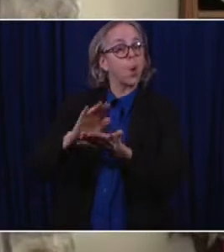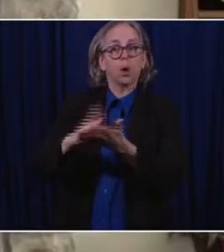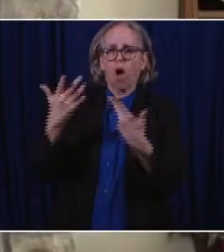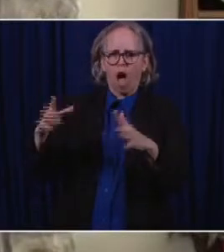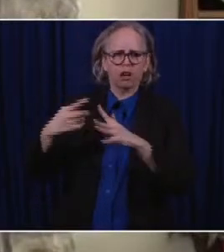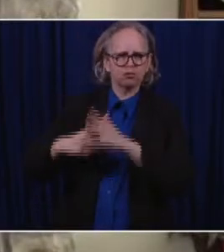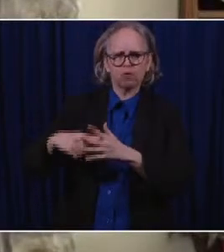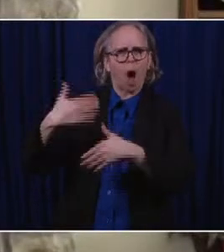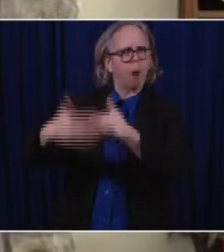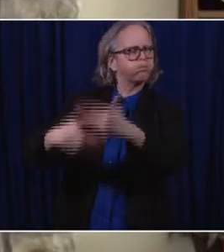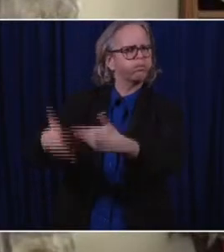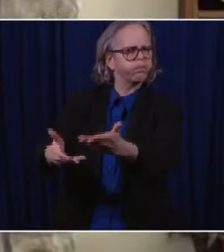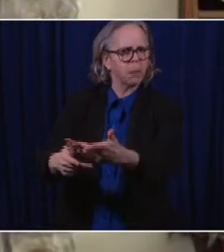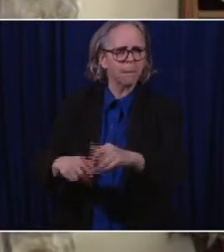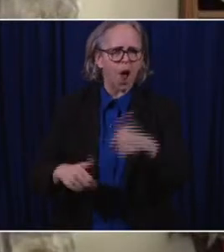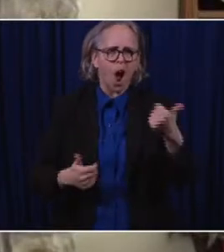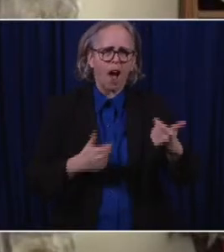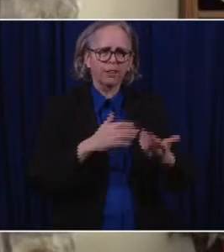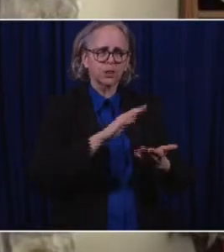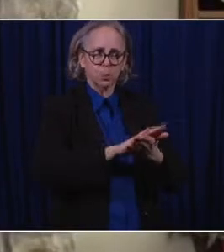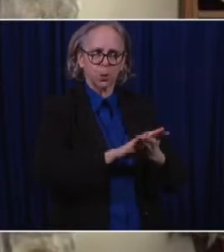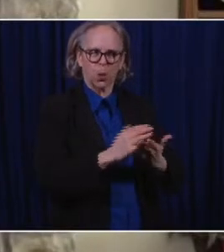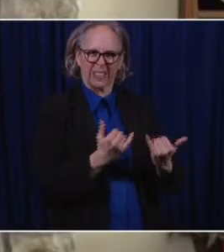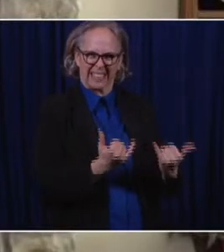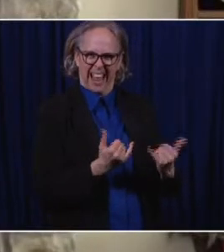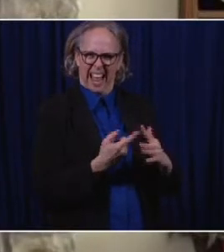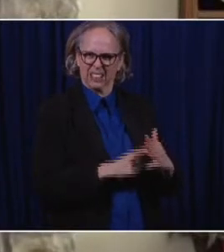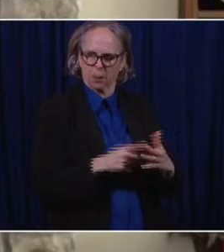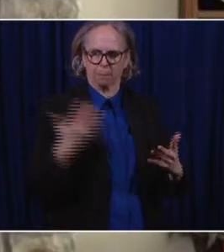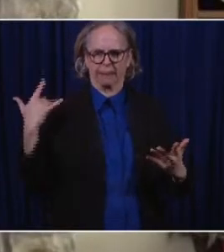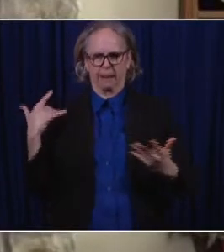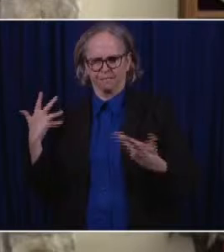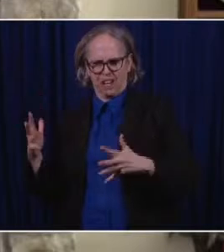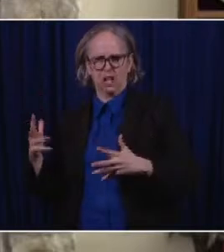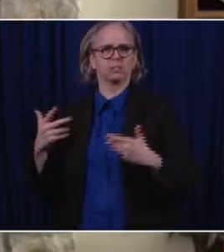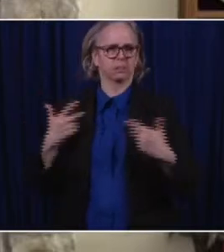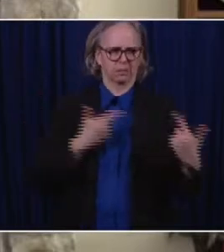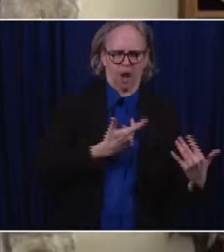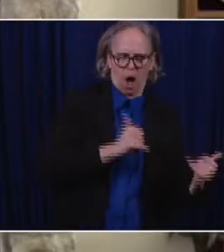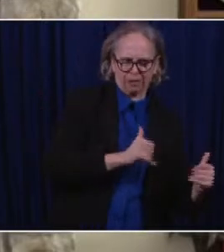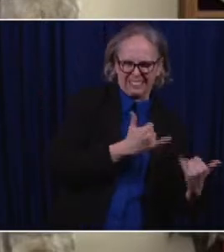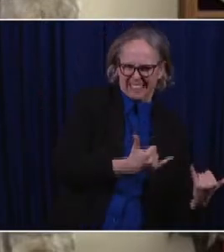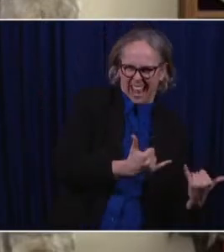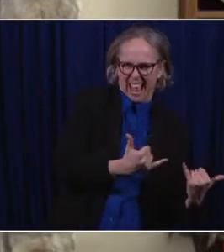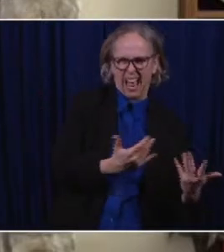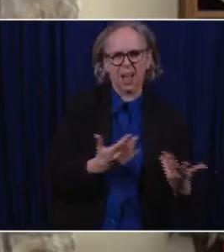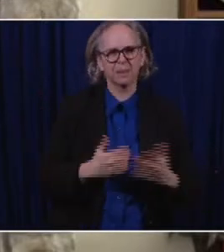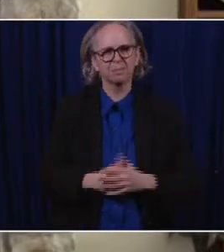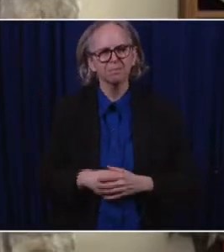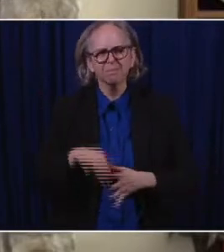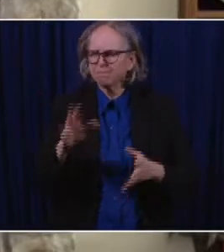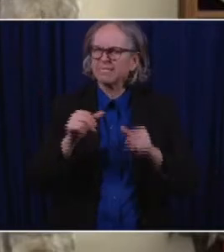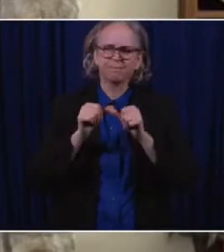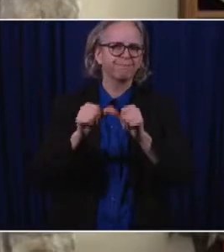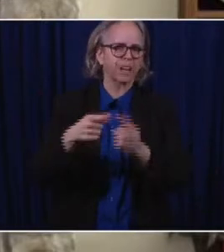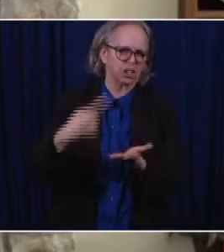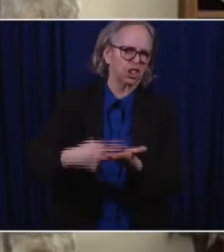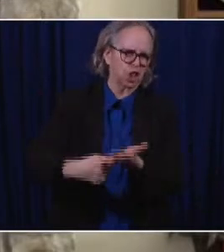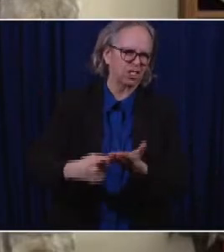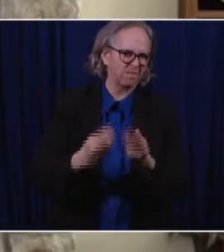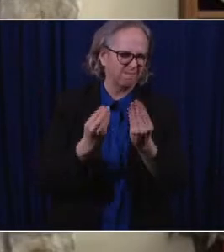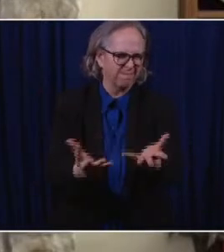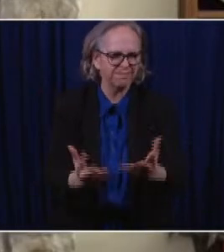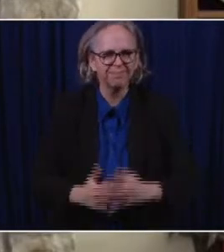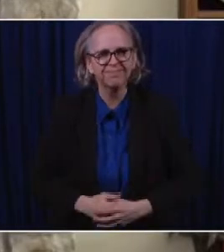least today as far as the state is concerned. And so it's an ongoing discussion. And